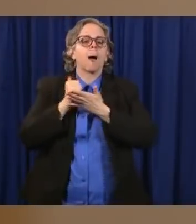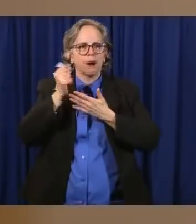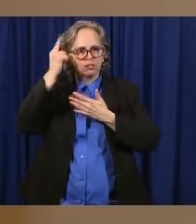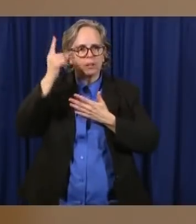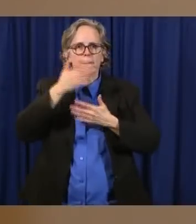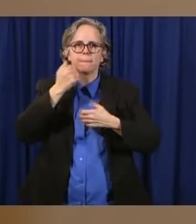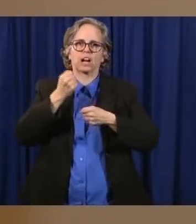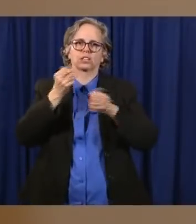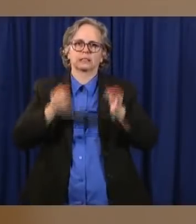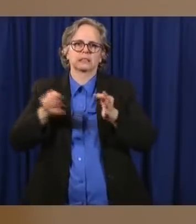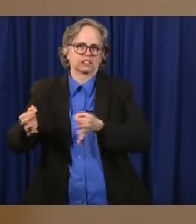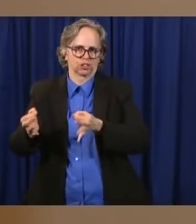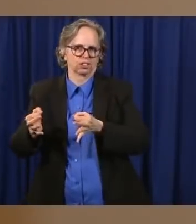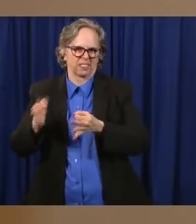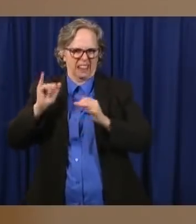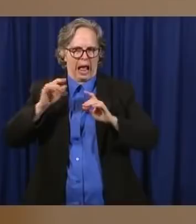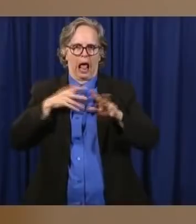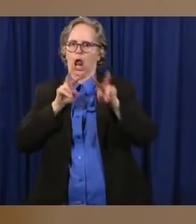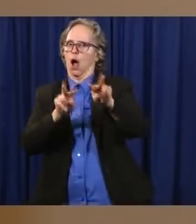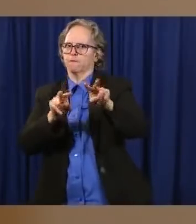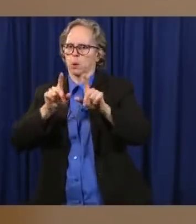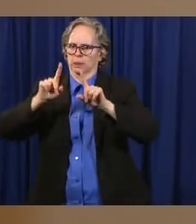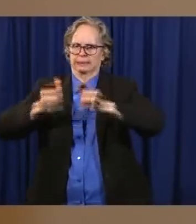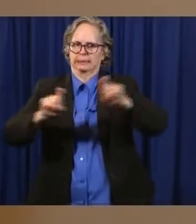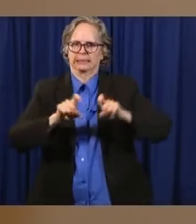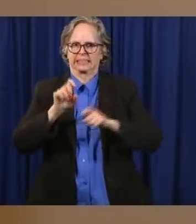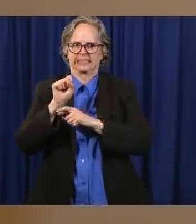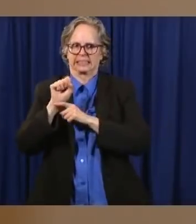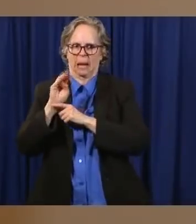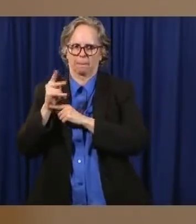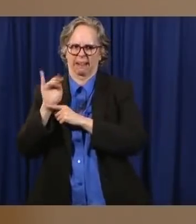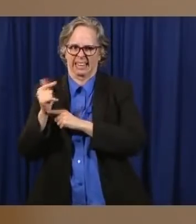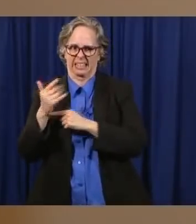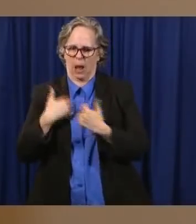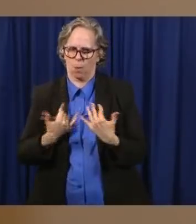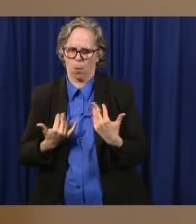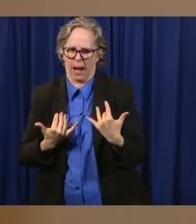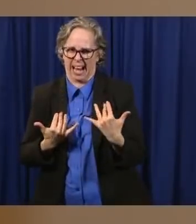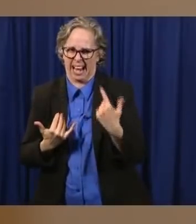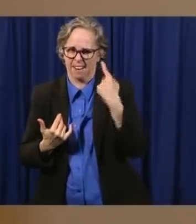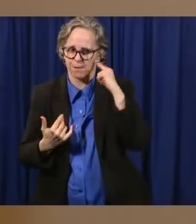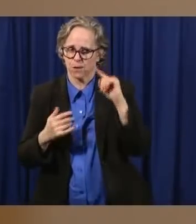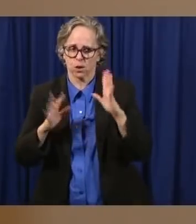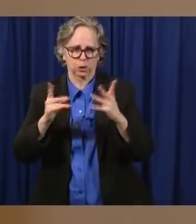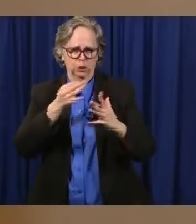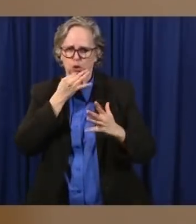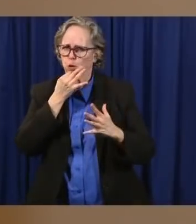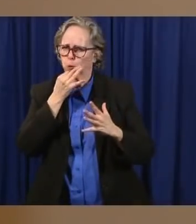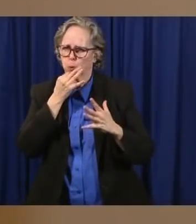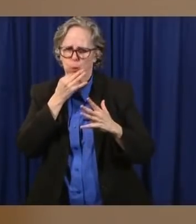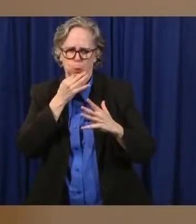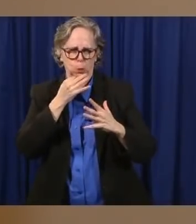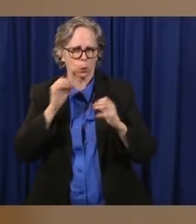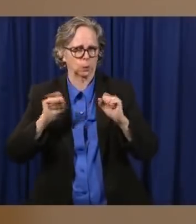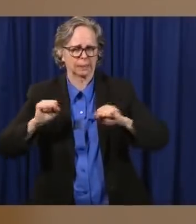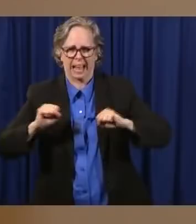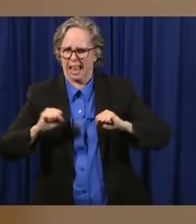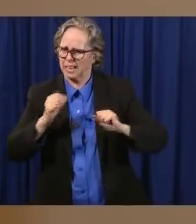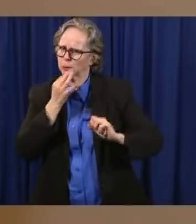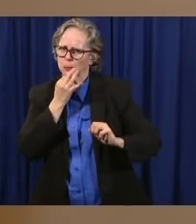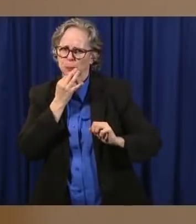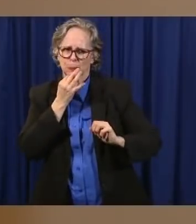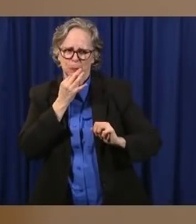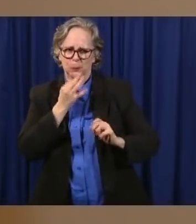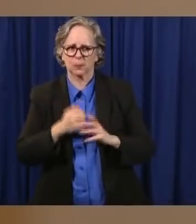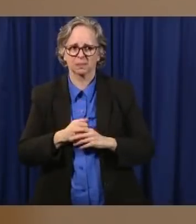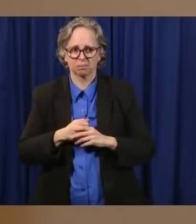lot of things we're going to bring to bear as quickly as we can, as the governor said, and I just want to echo that sentiment. He